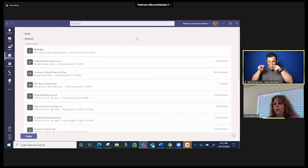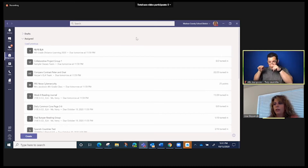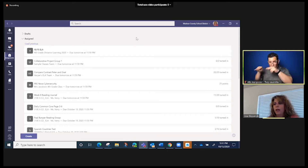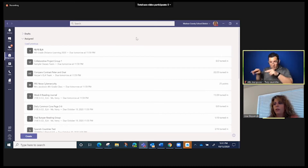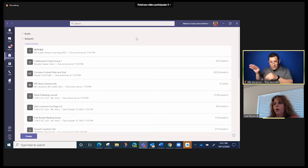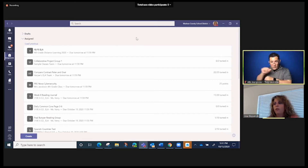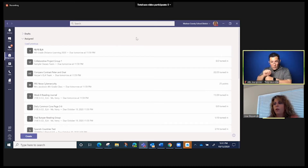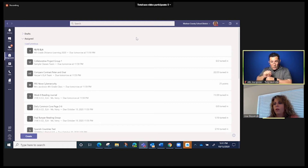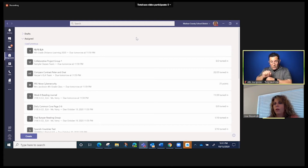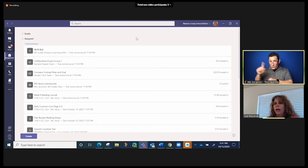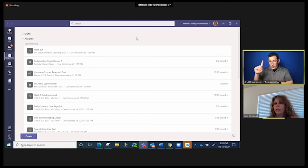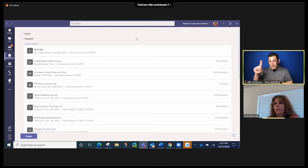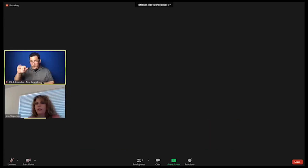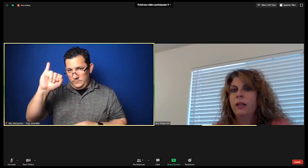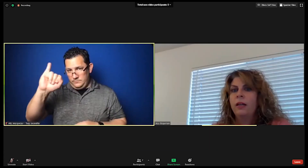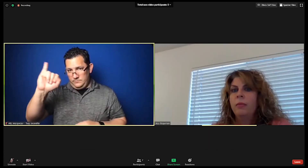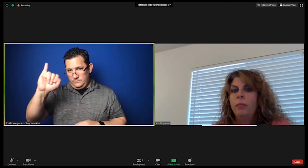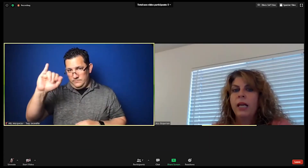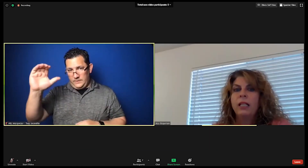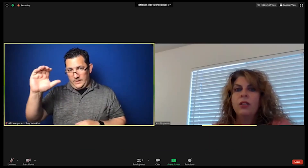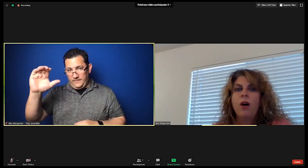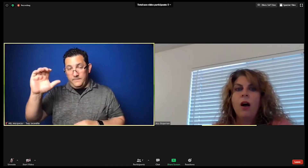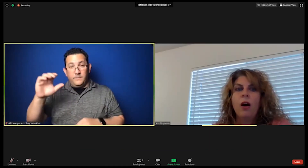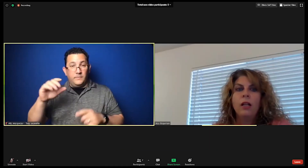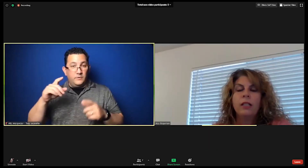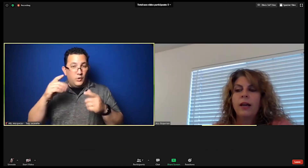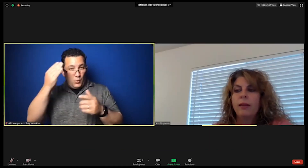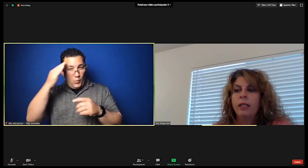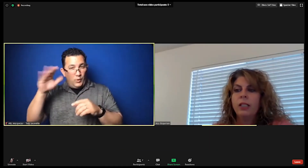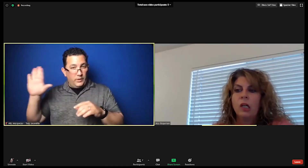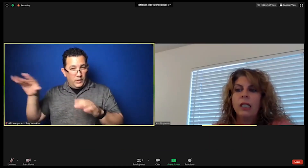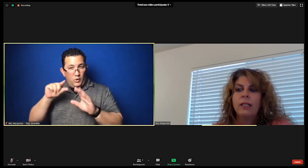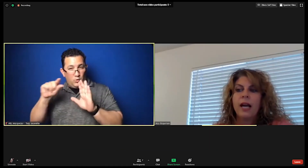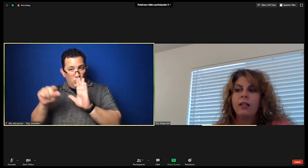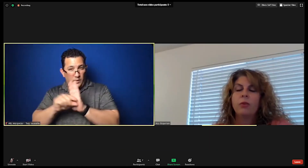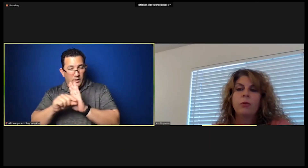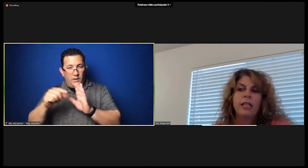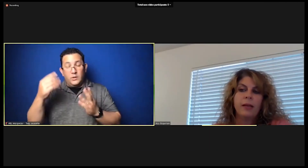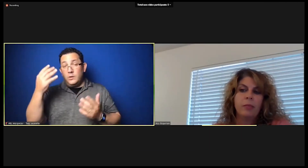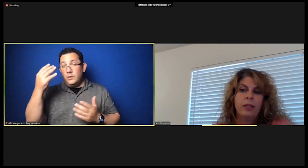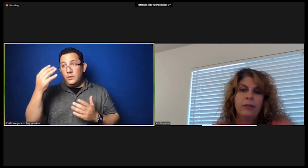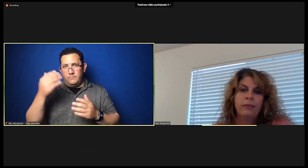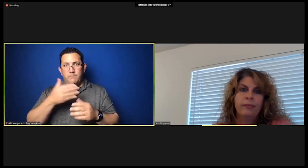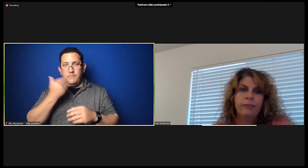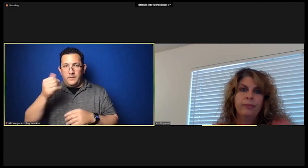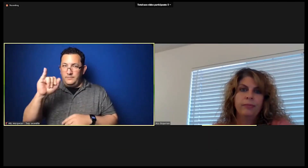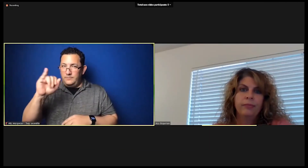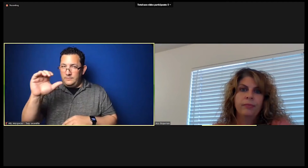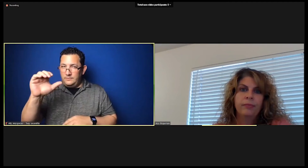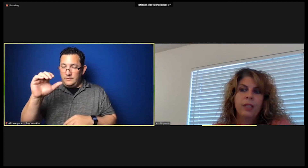work and their overall grades, because not all assignments are assigned through Teams.